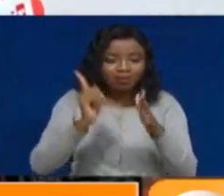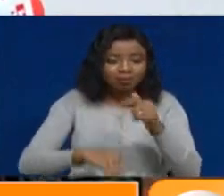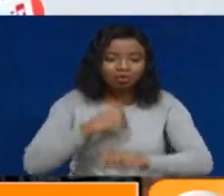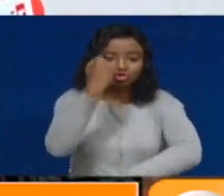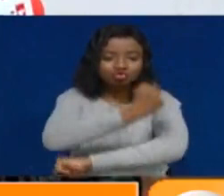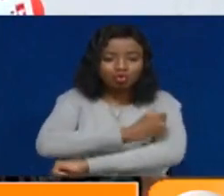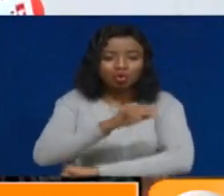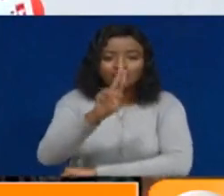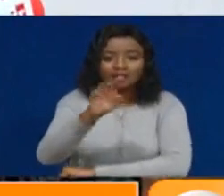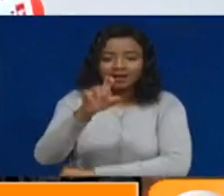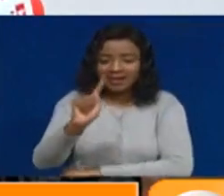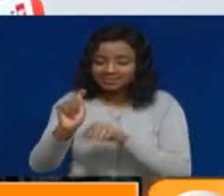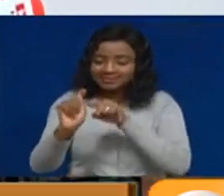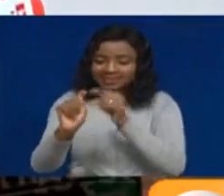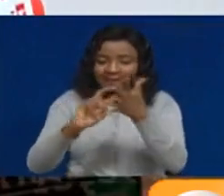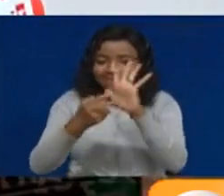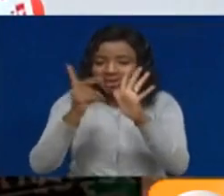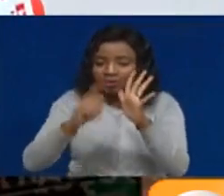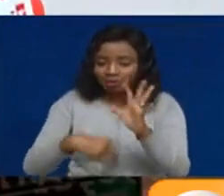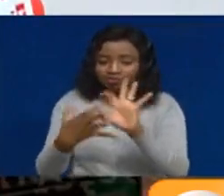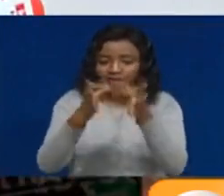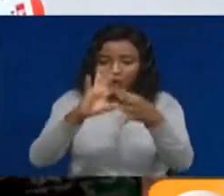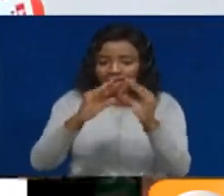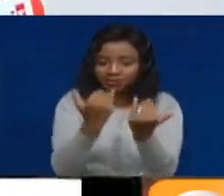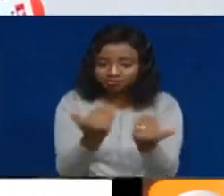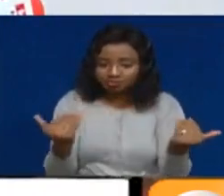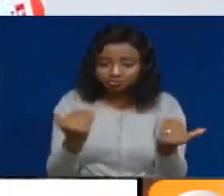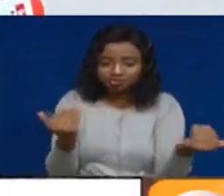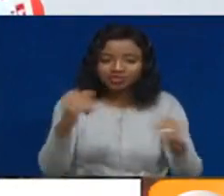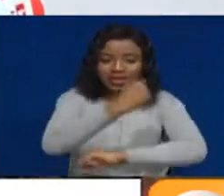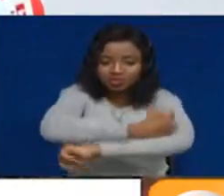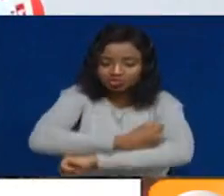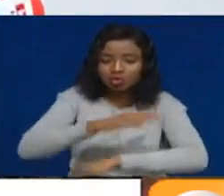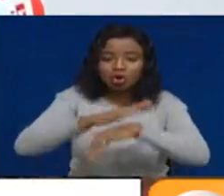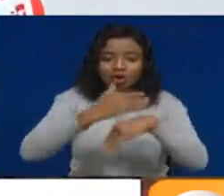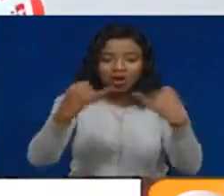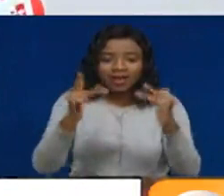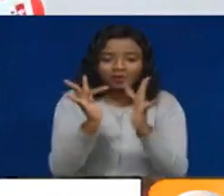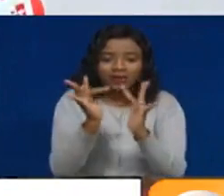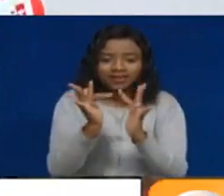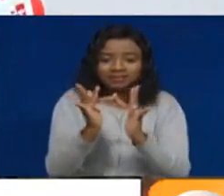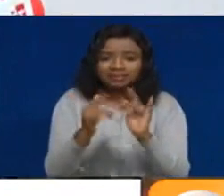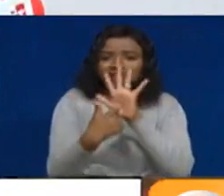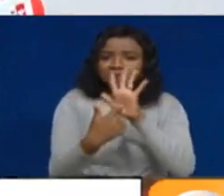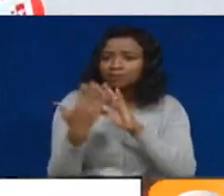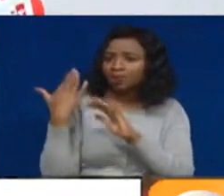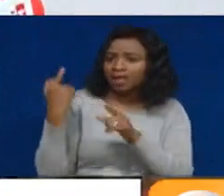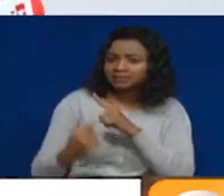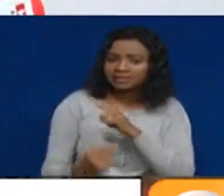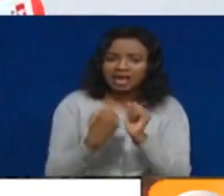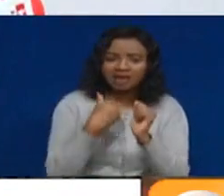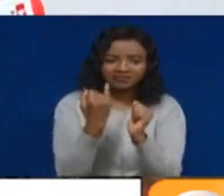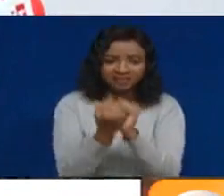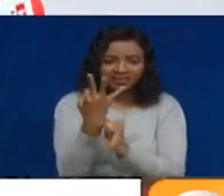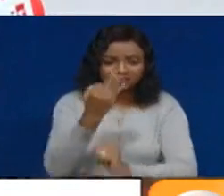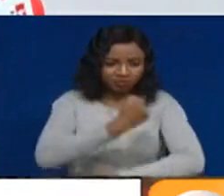to internet. We did 13 schools last year on pilot, 3 of them